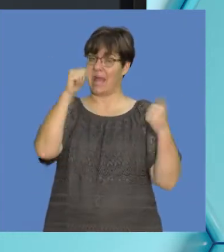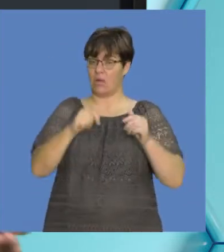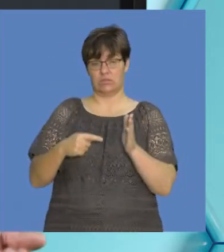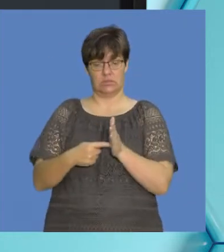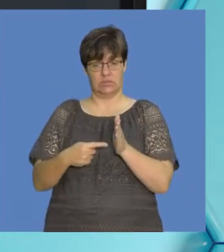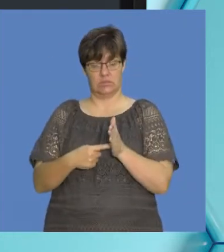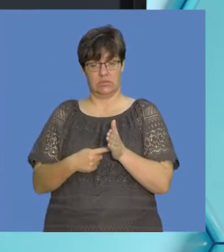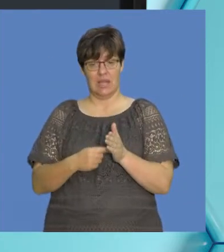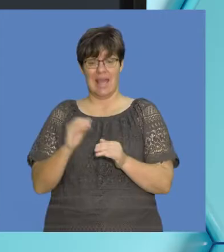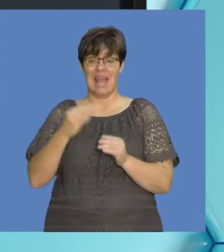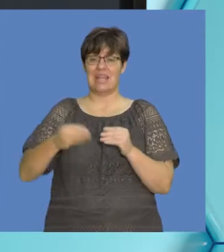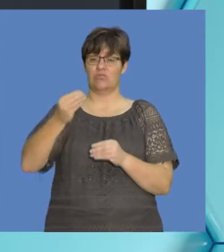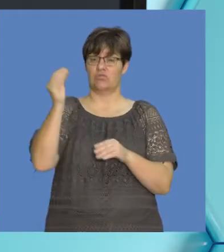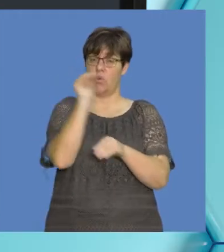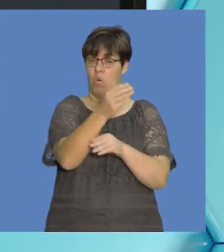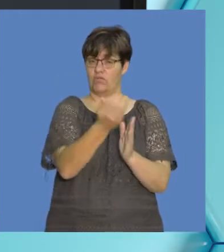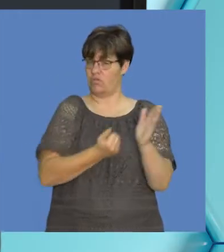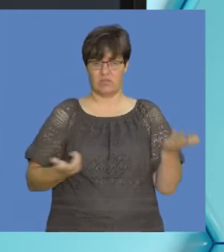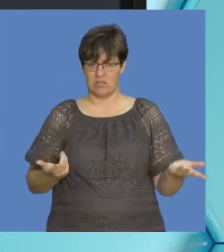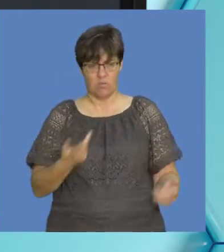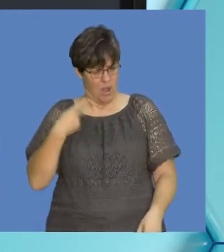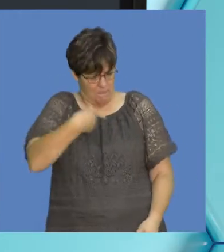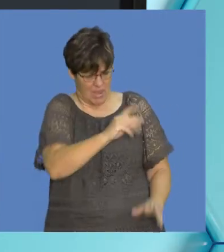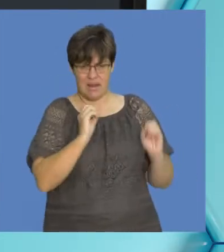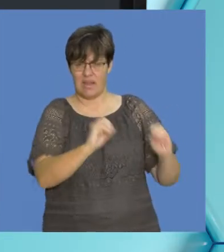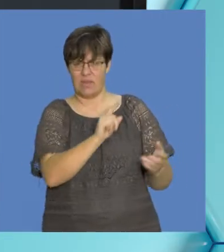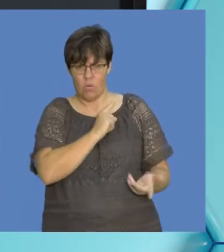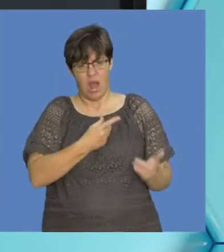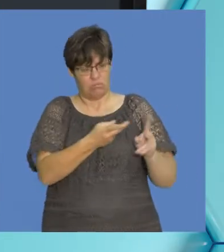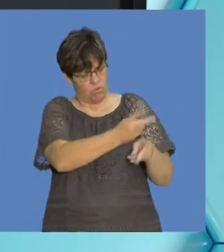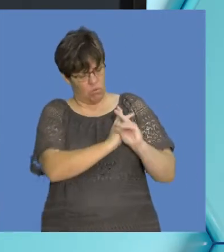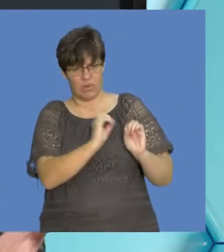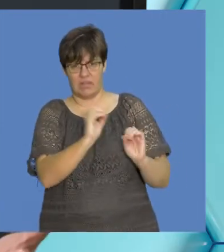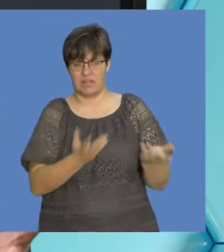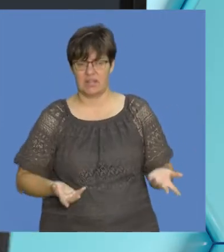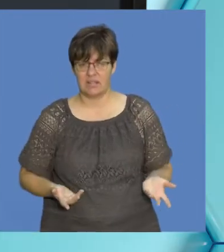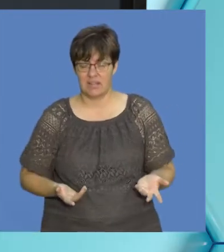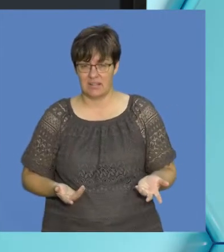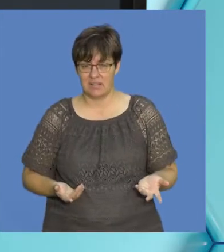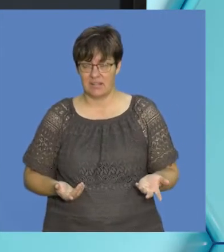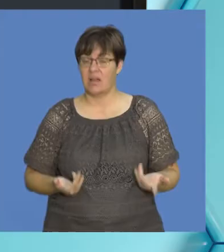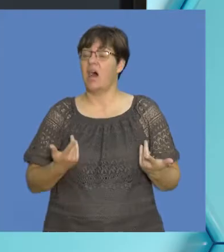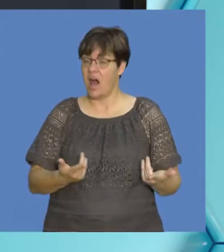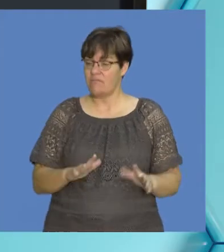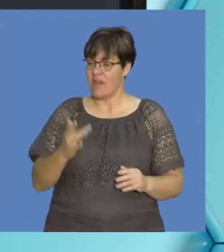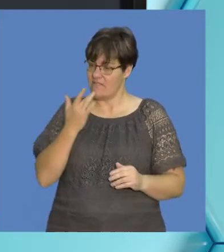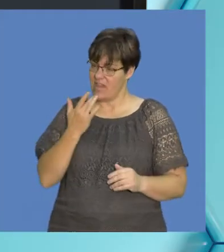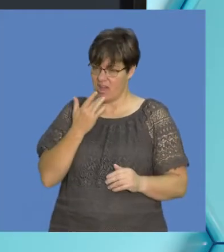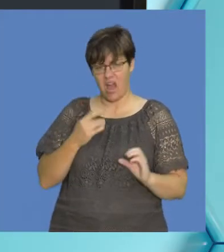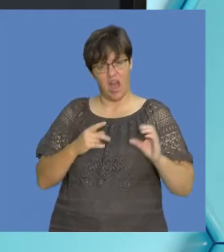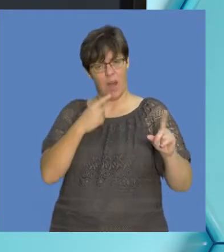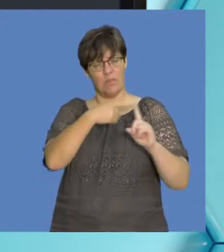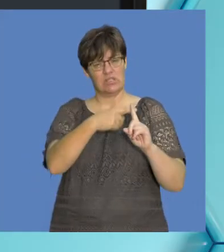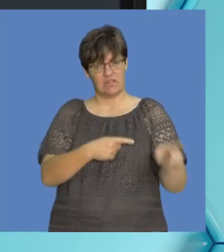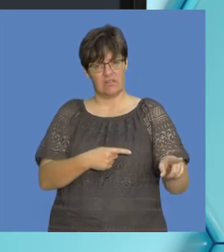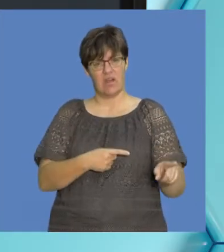called interest on overdraft. You won't be paying any interest. On the contrary, if you have a favorable bank balance, you'll